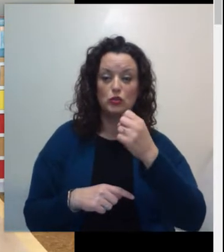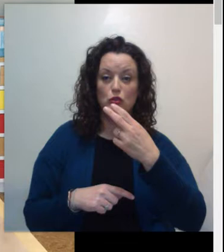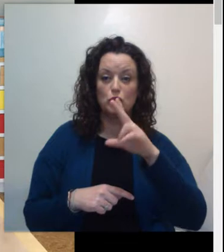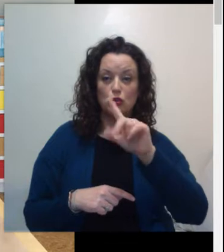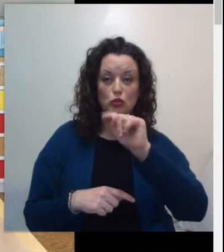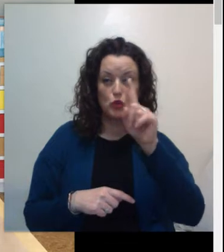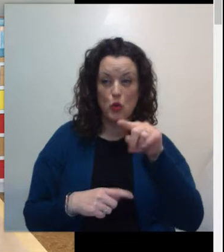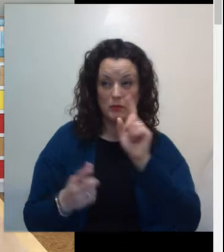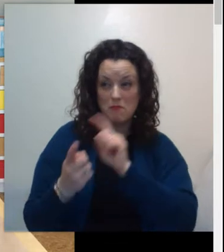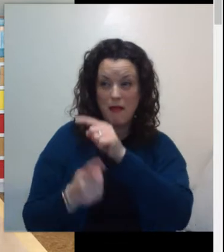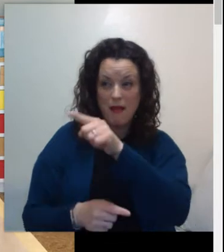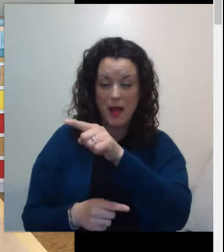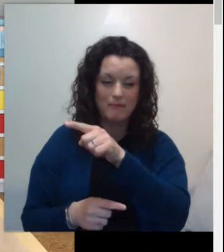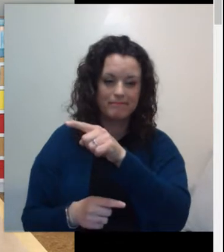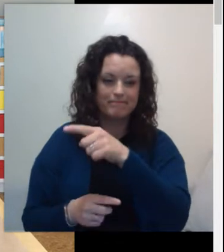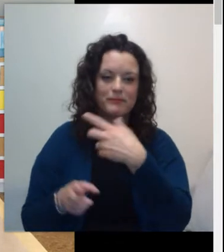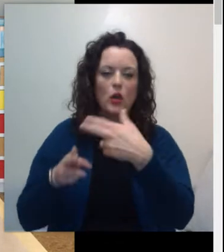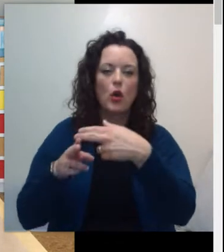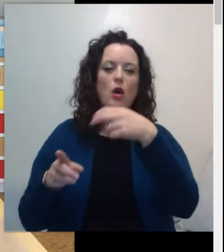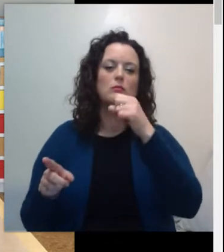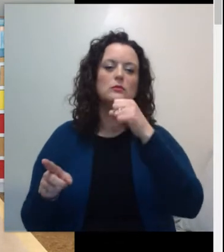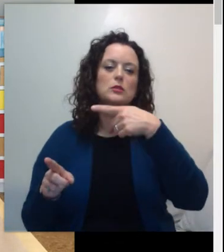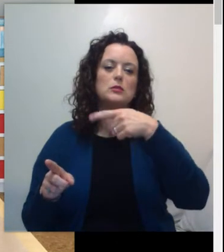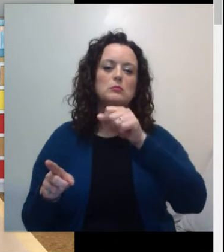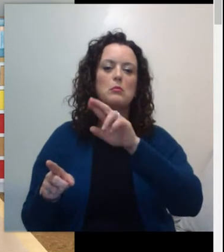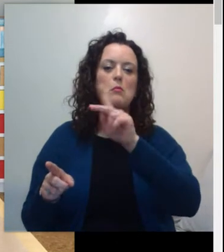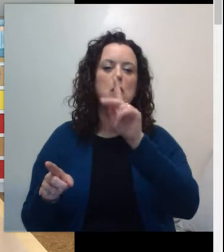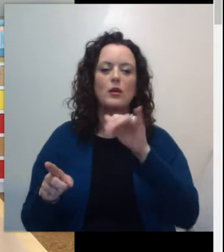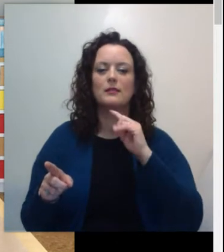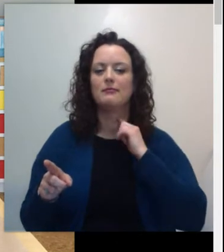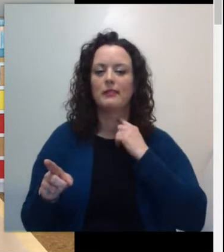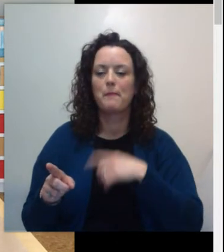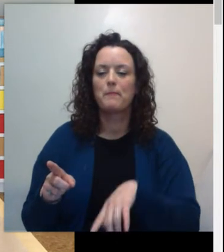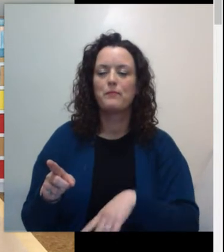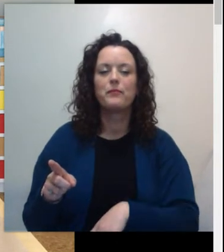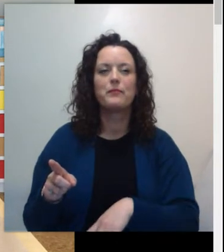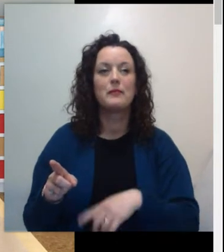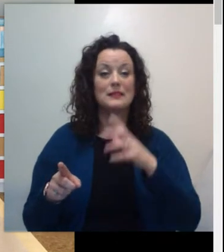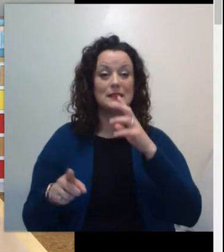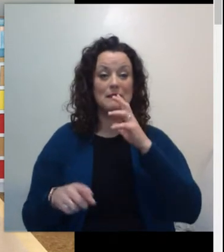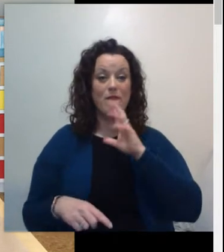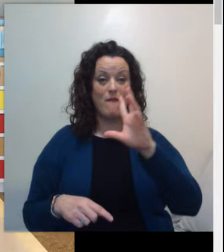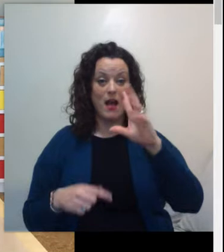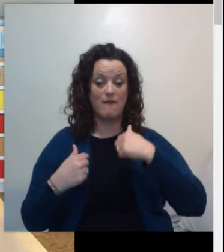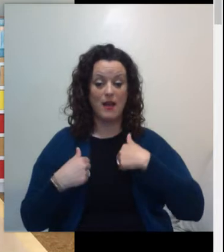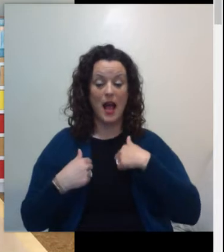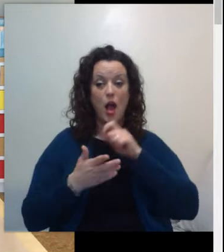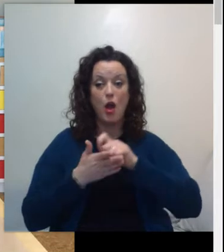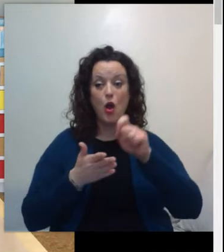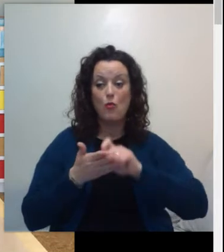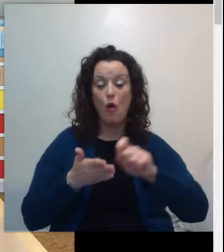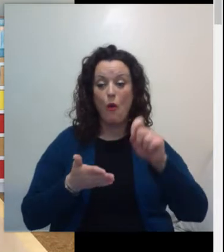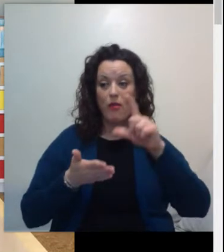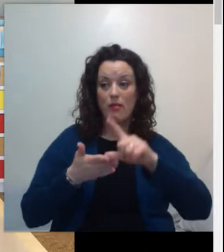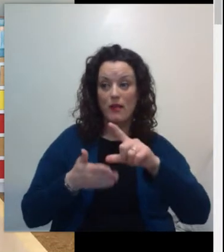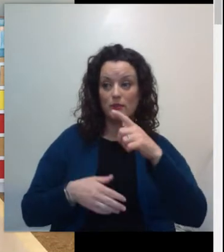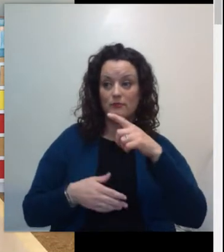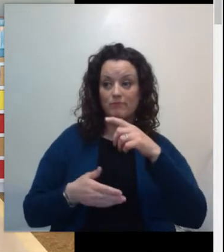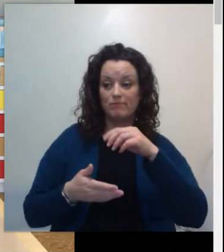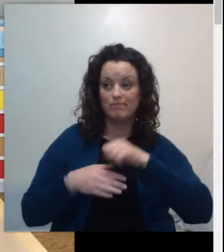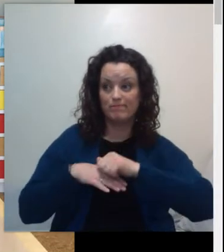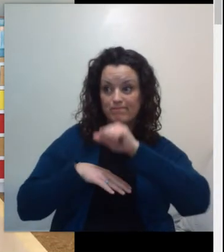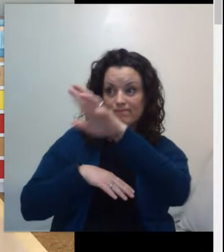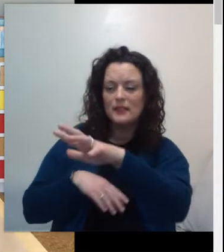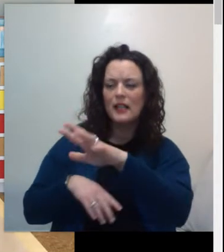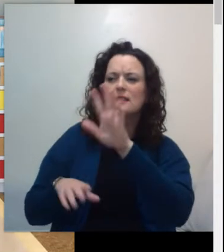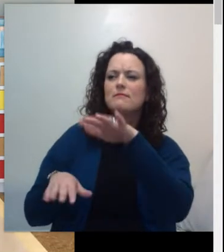him. And it said, "Dear Mr. Schultz, can I have your job when you're dead?" And